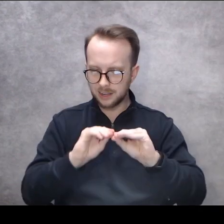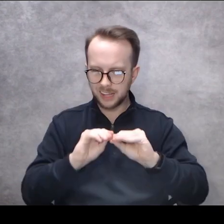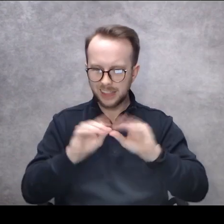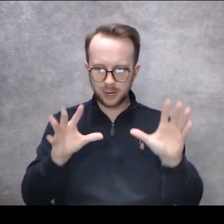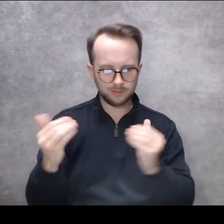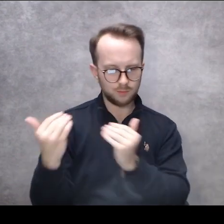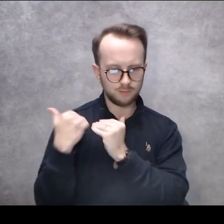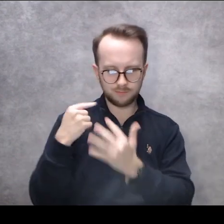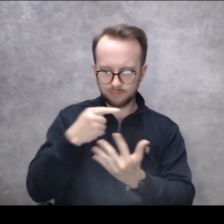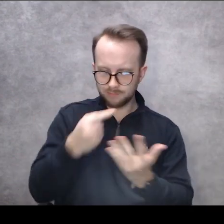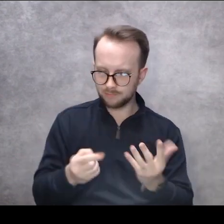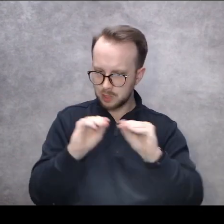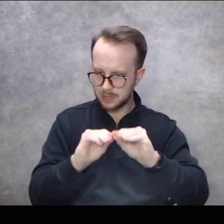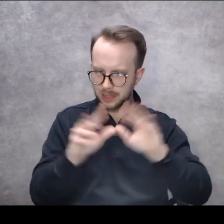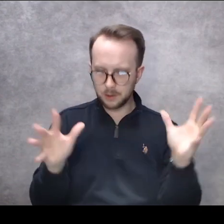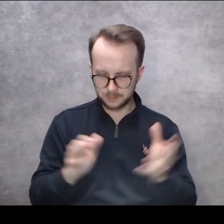responsibilities.